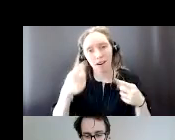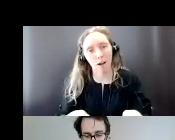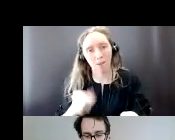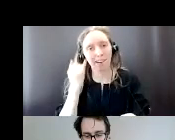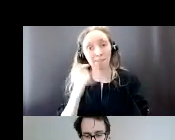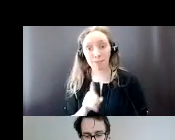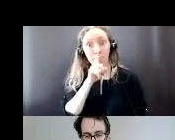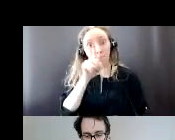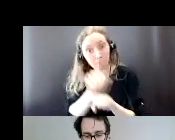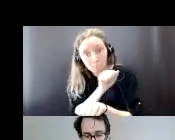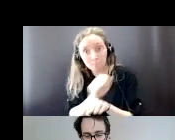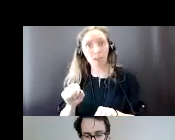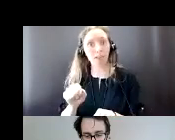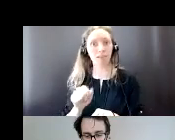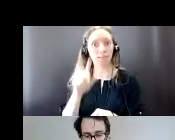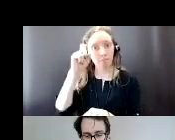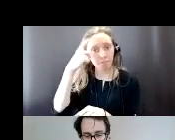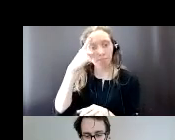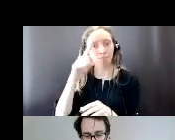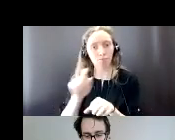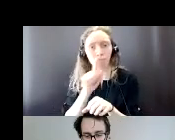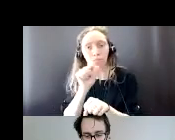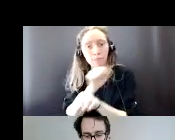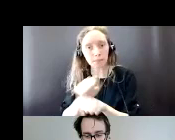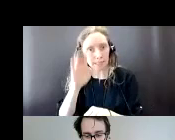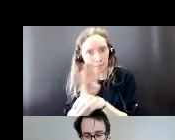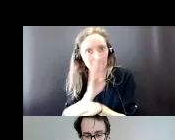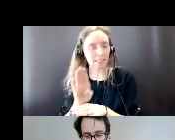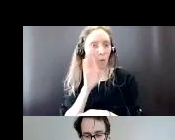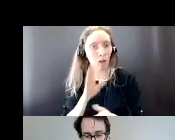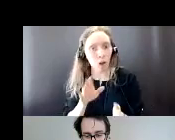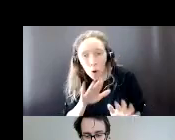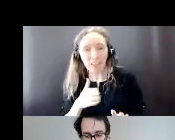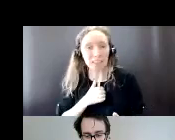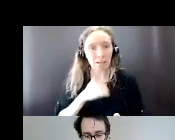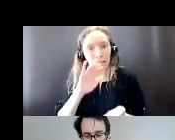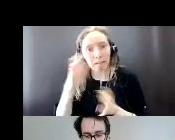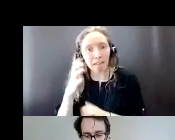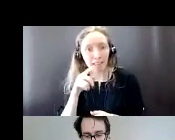So in 2021, just to give you an example of the